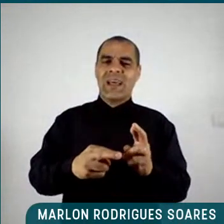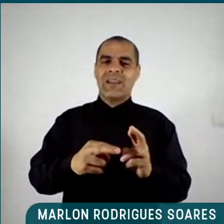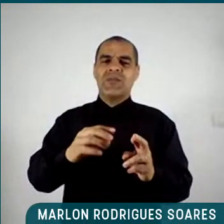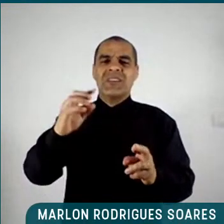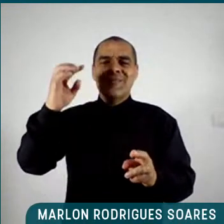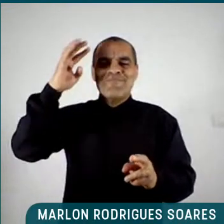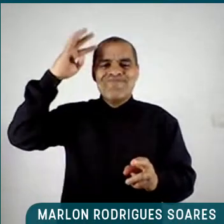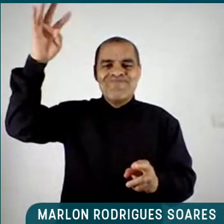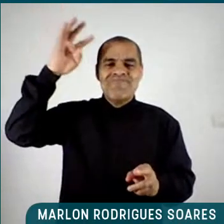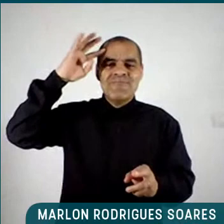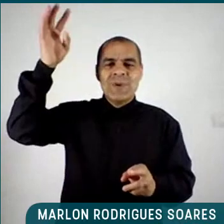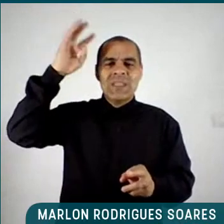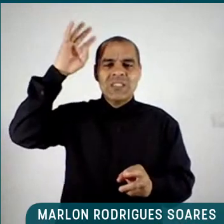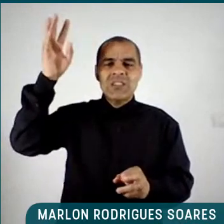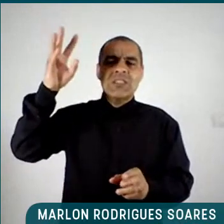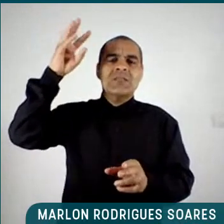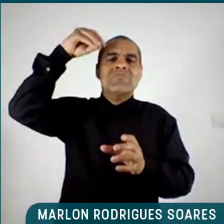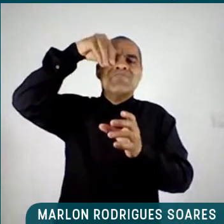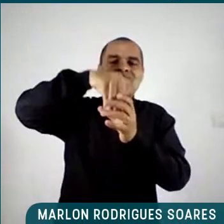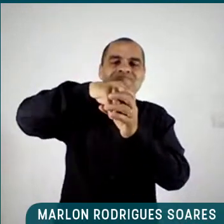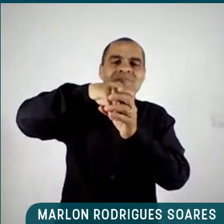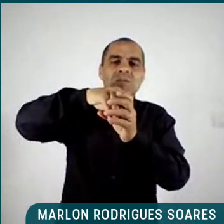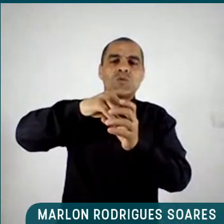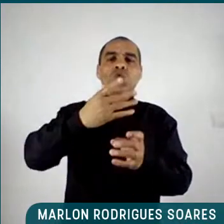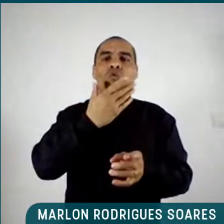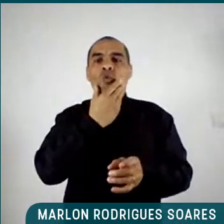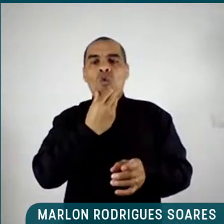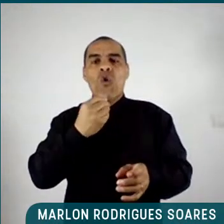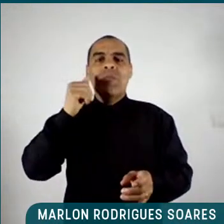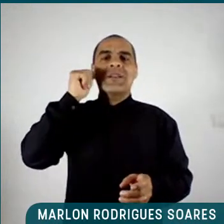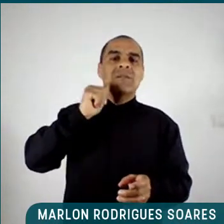to some say that